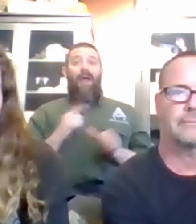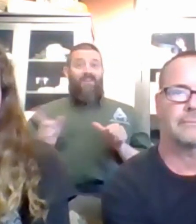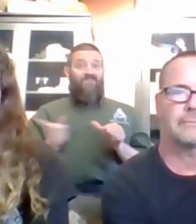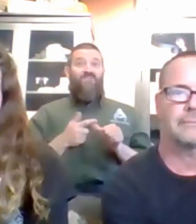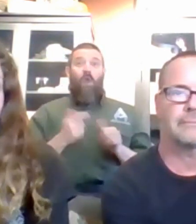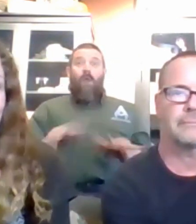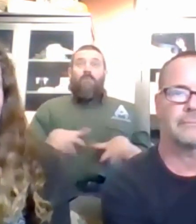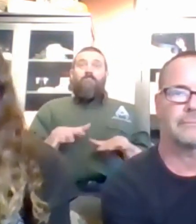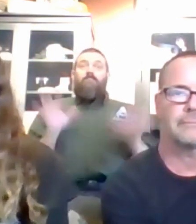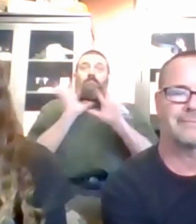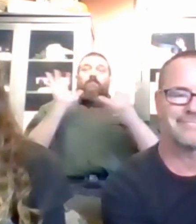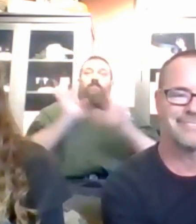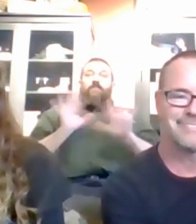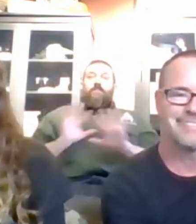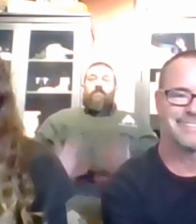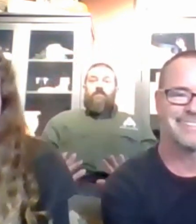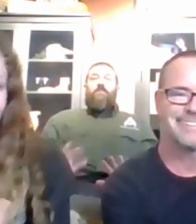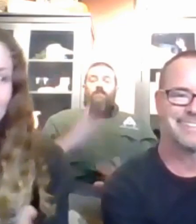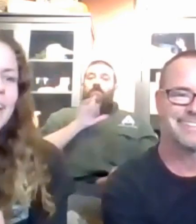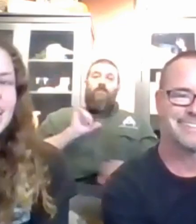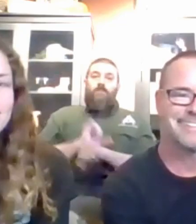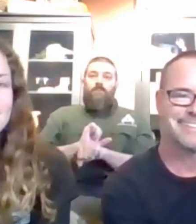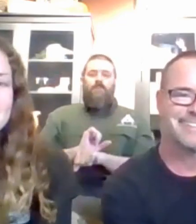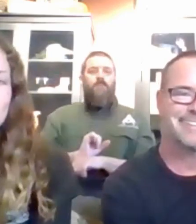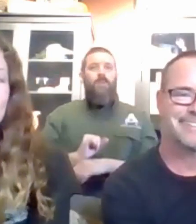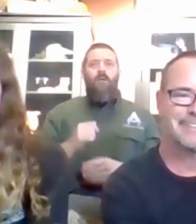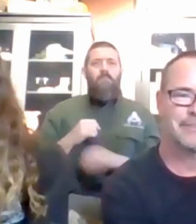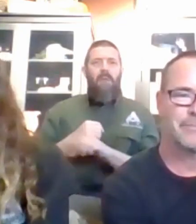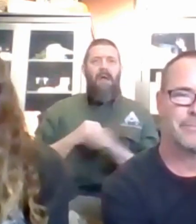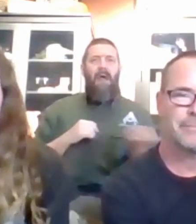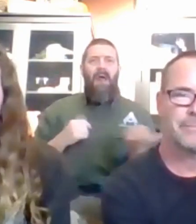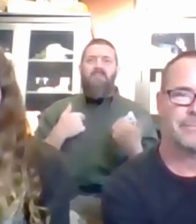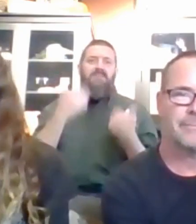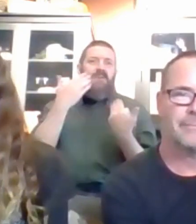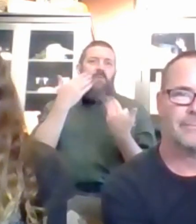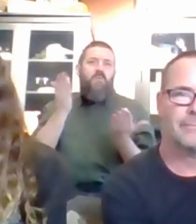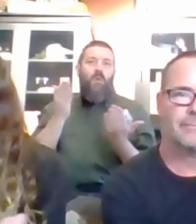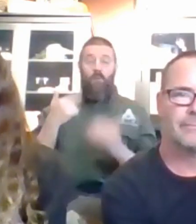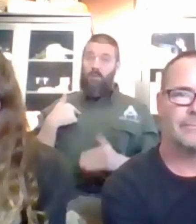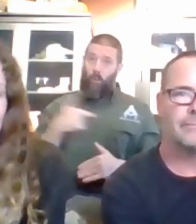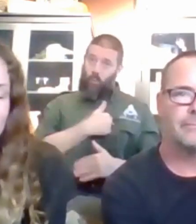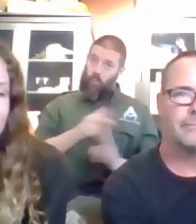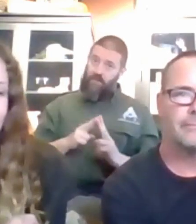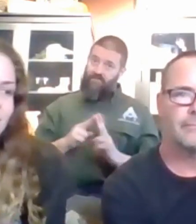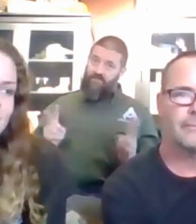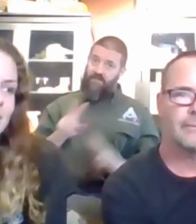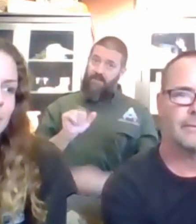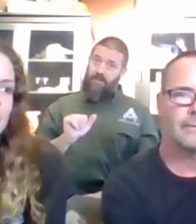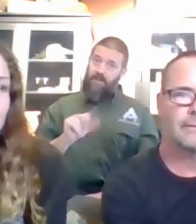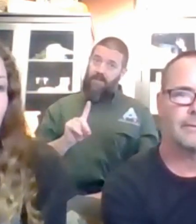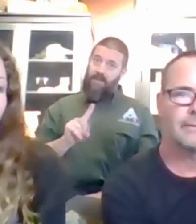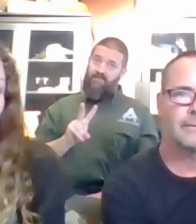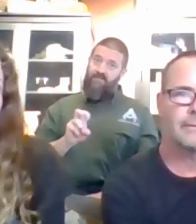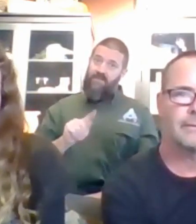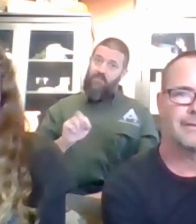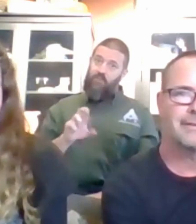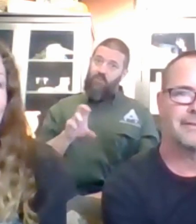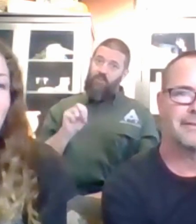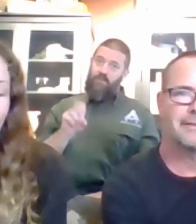I know that I was really scared first. I came up here like terrified. But I don't know about anyone else because we're a very